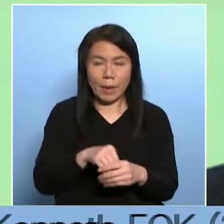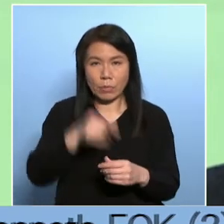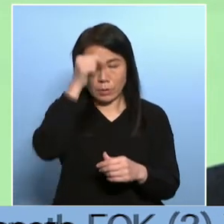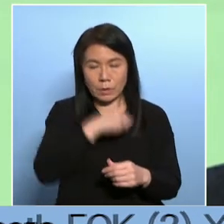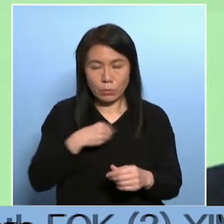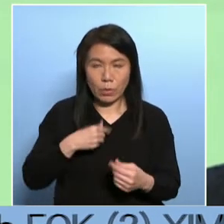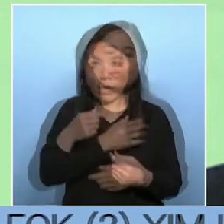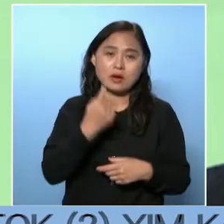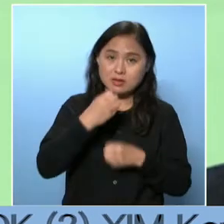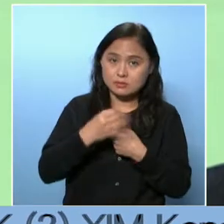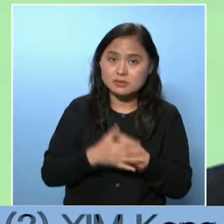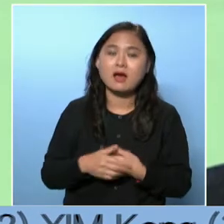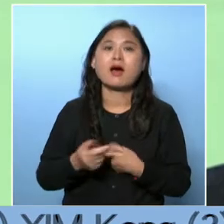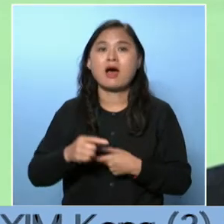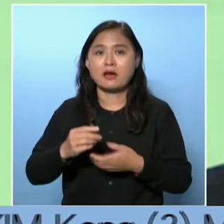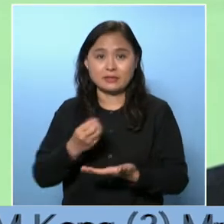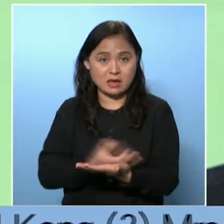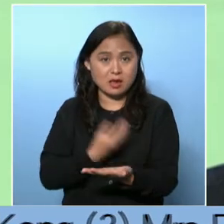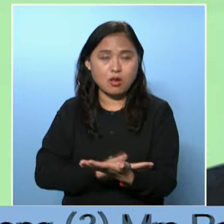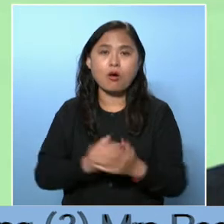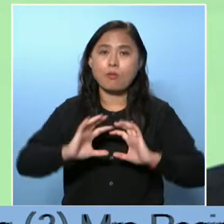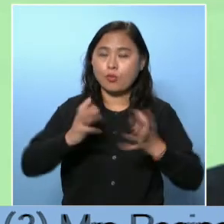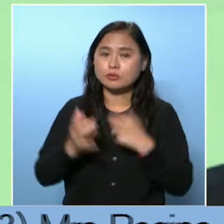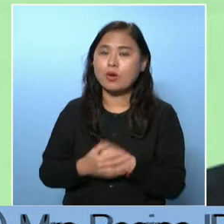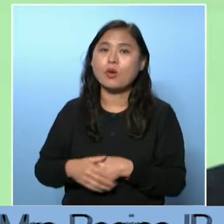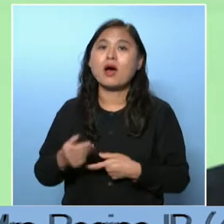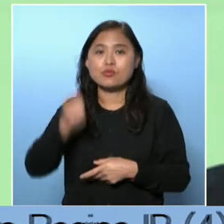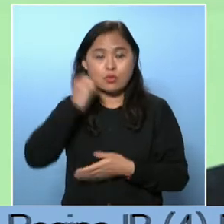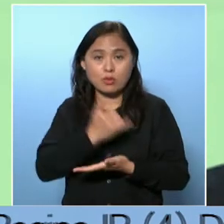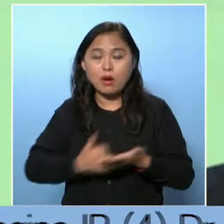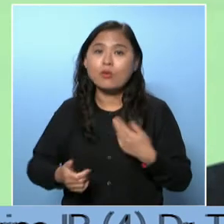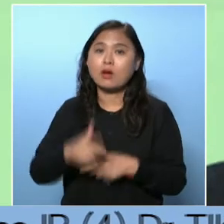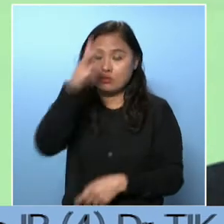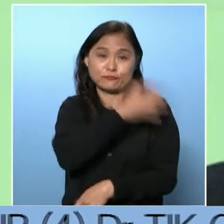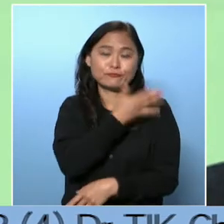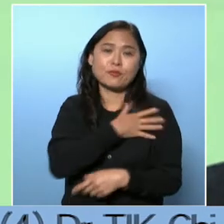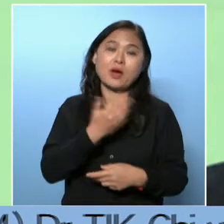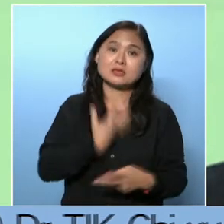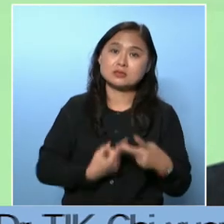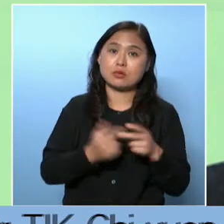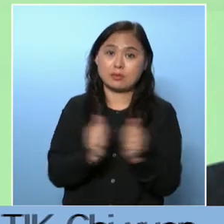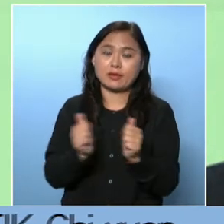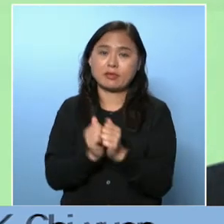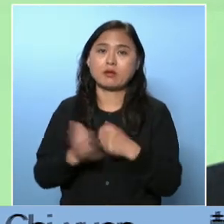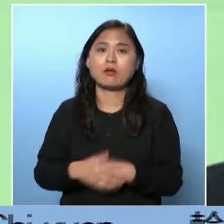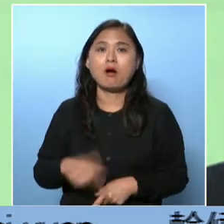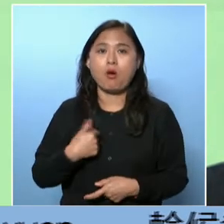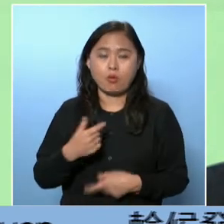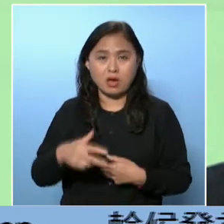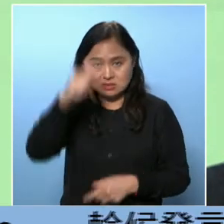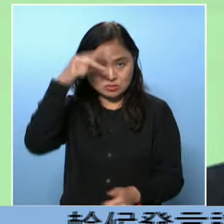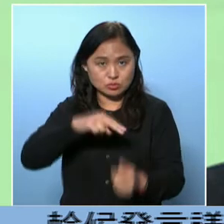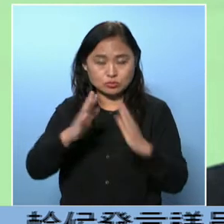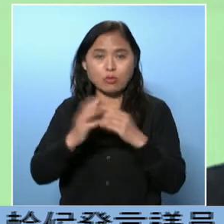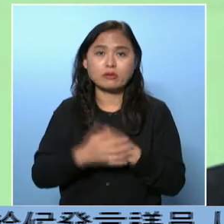them, including the healthcare professionals, the testing teams, and also the retired civil servants, volunteers, and also the discipline